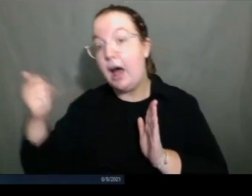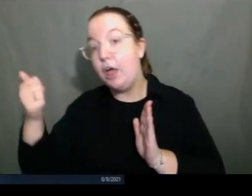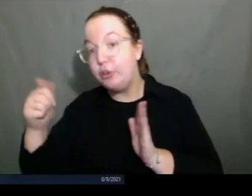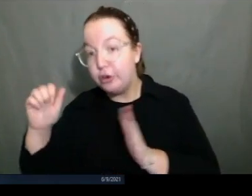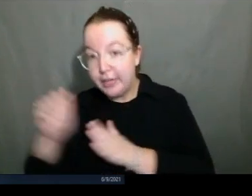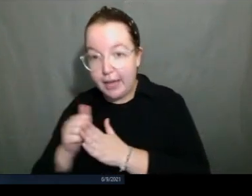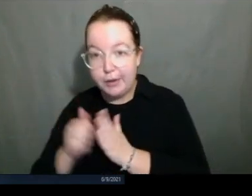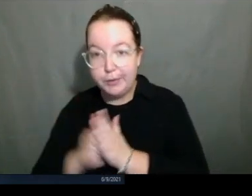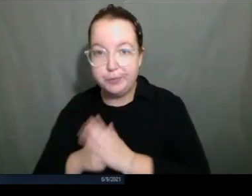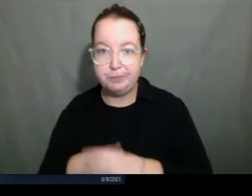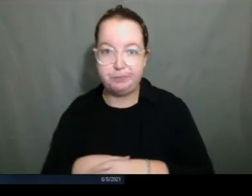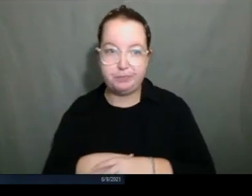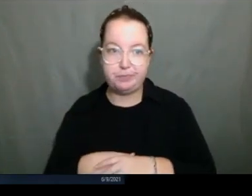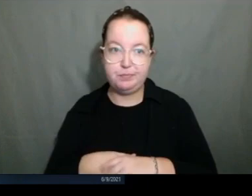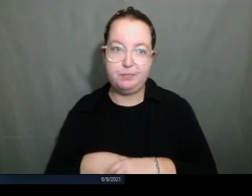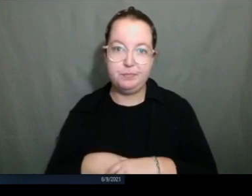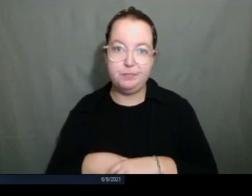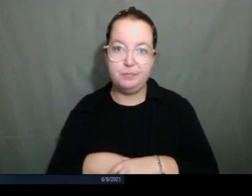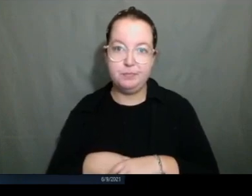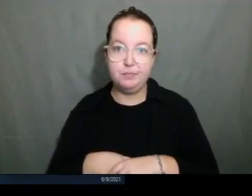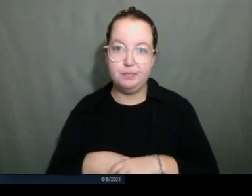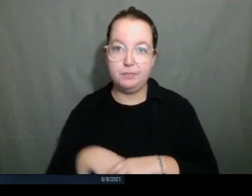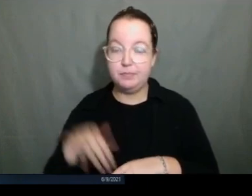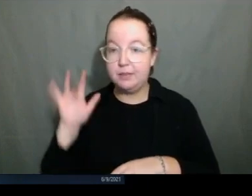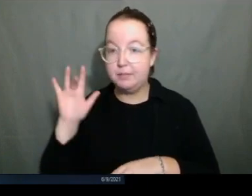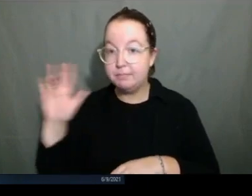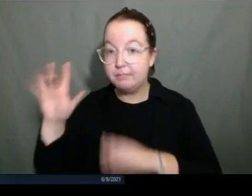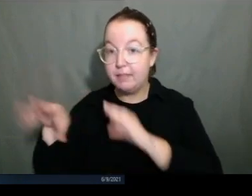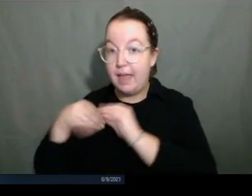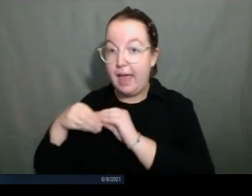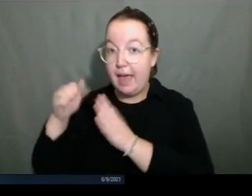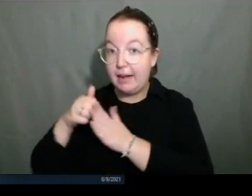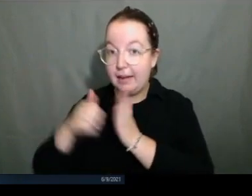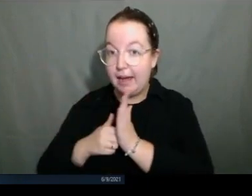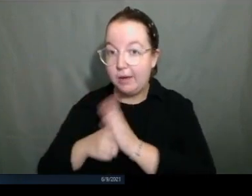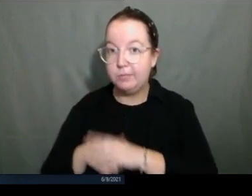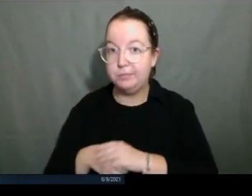If you wanted to add in an account, you would just select add account.